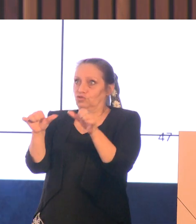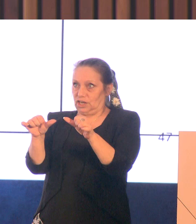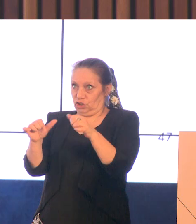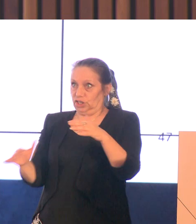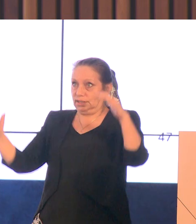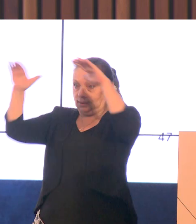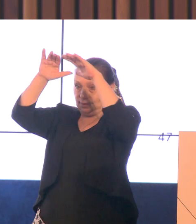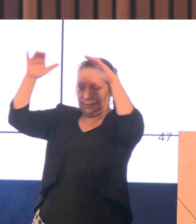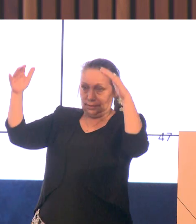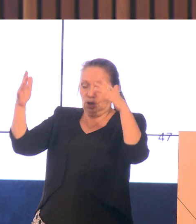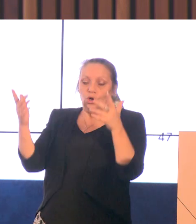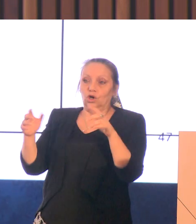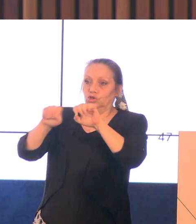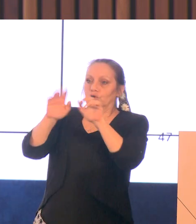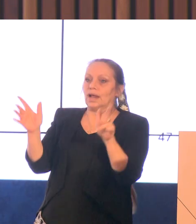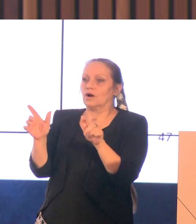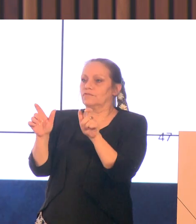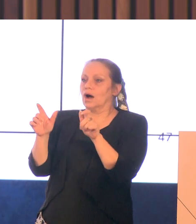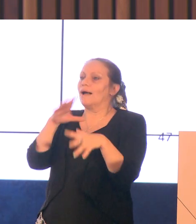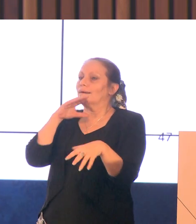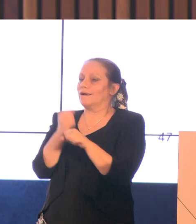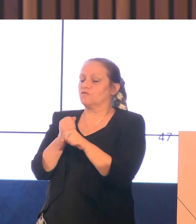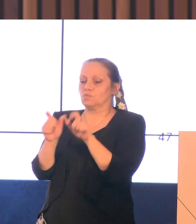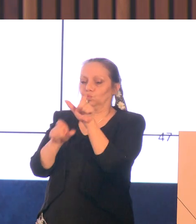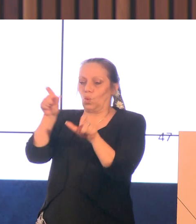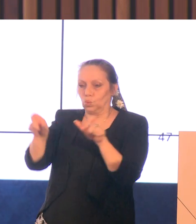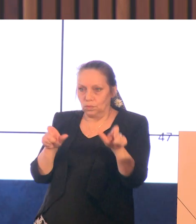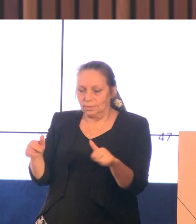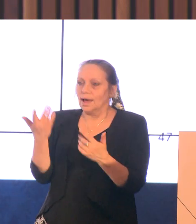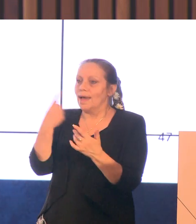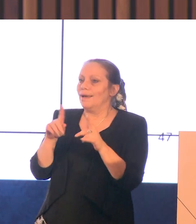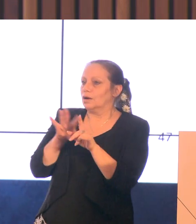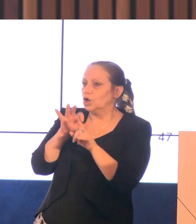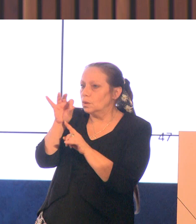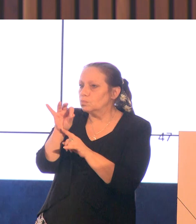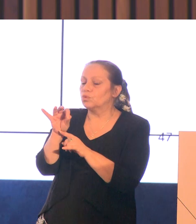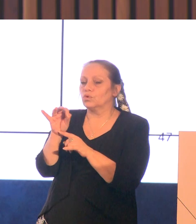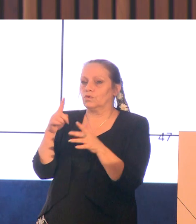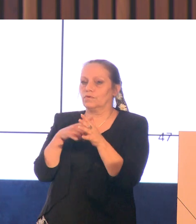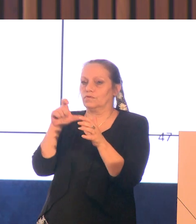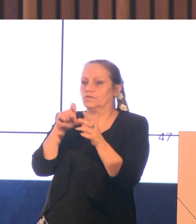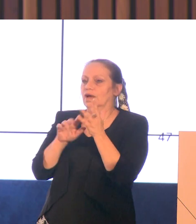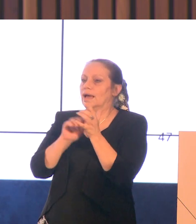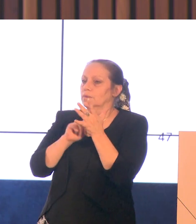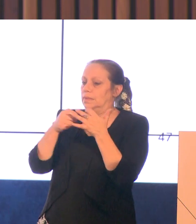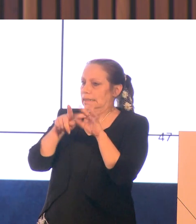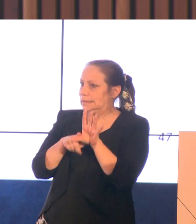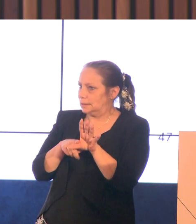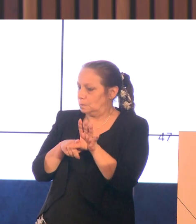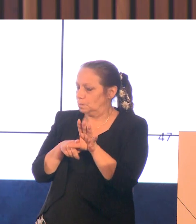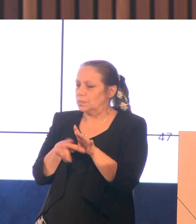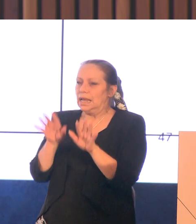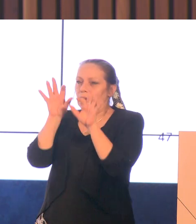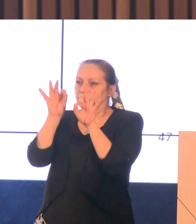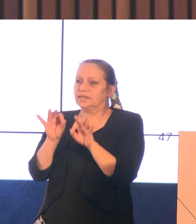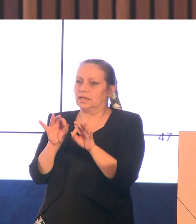to clarify the roles of governments and improve accountability mechanisms, especially